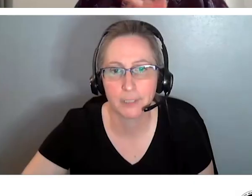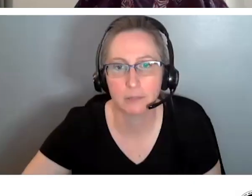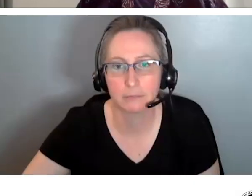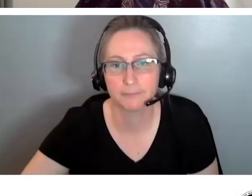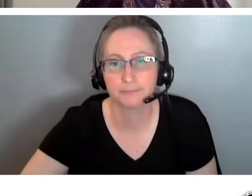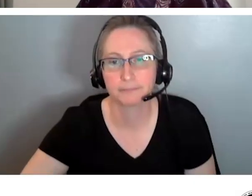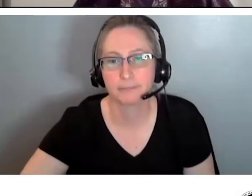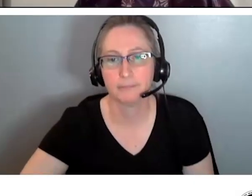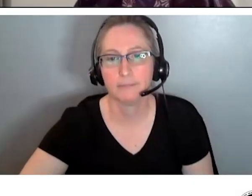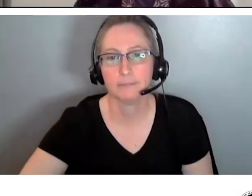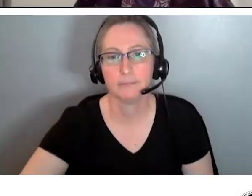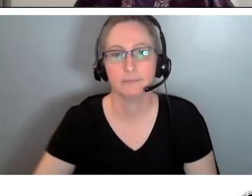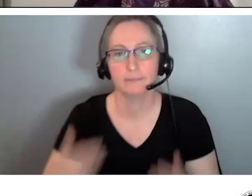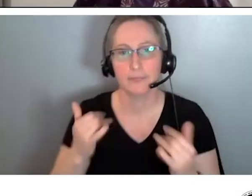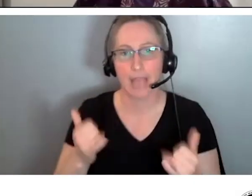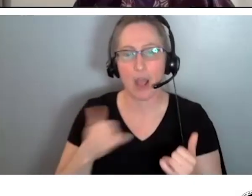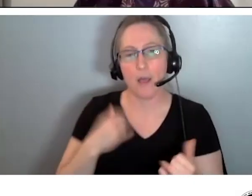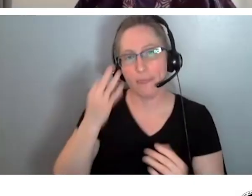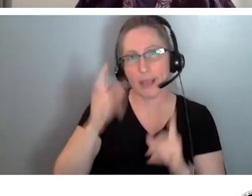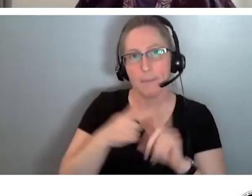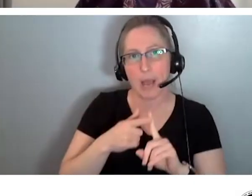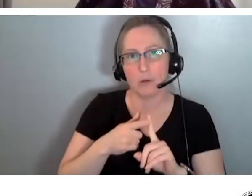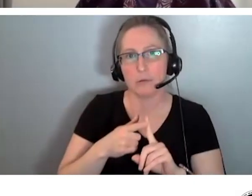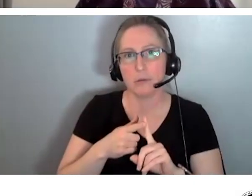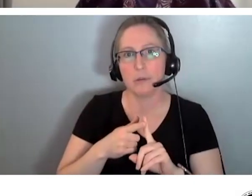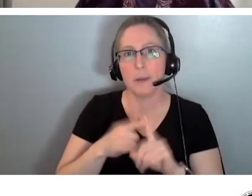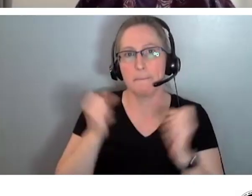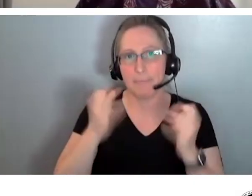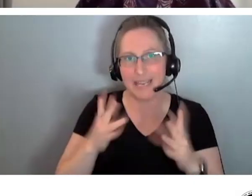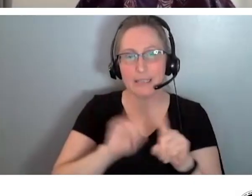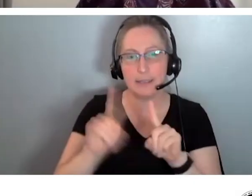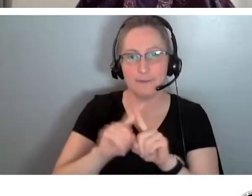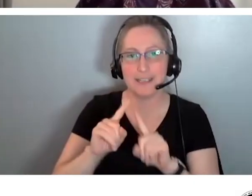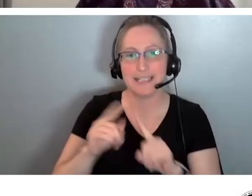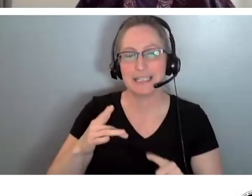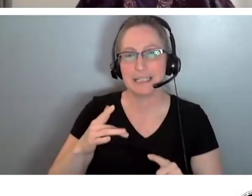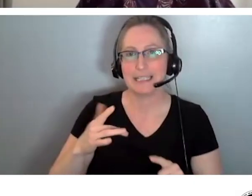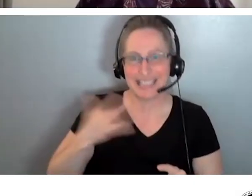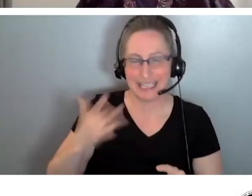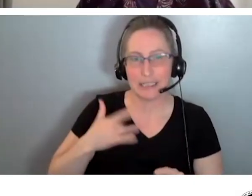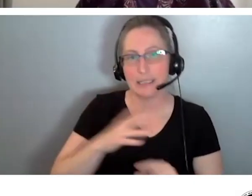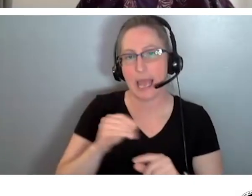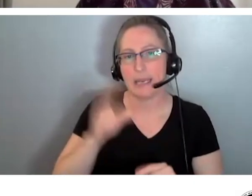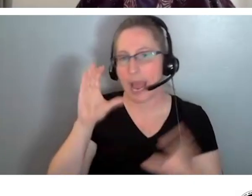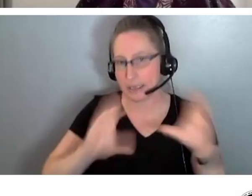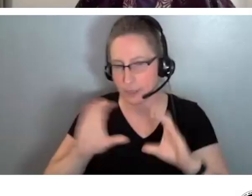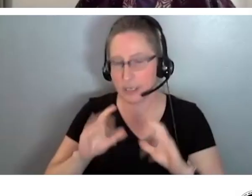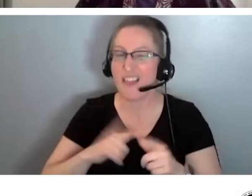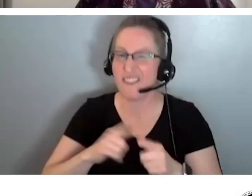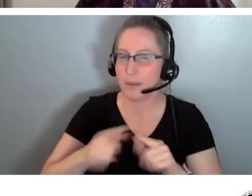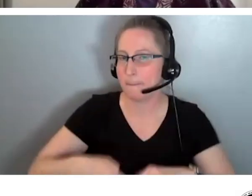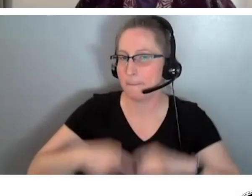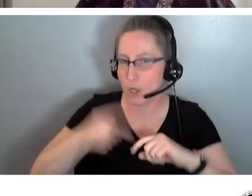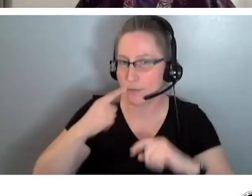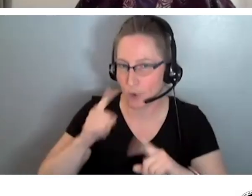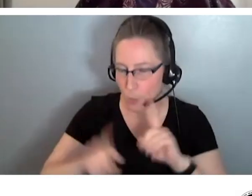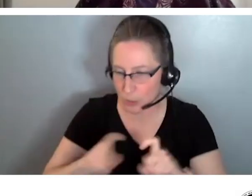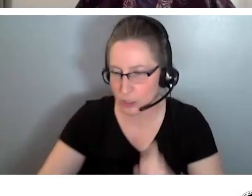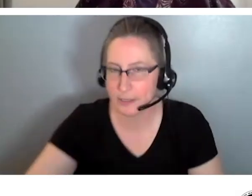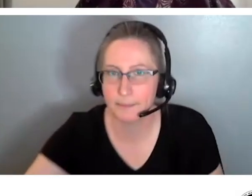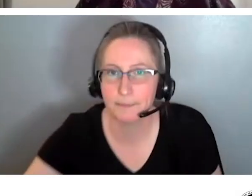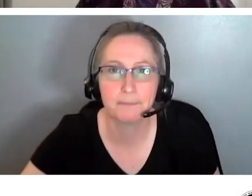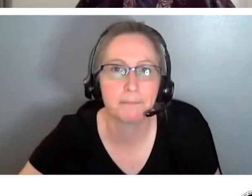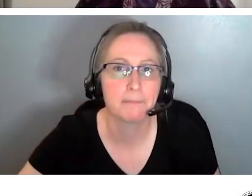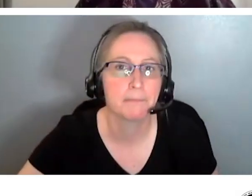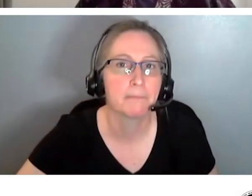so let's think a little bit about multiple senses and exploration, and then soon we'll take a little pause for questions. So most children, as